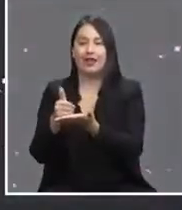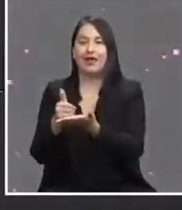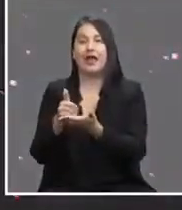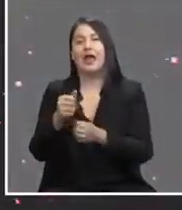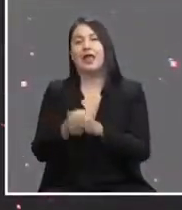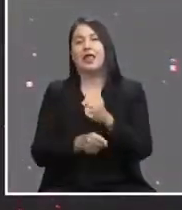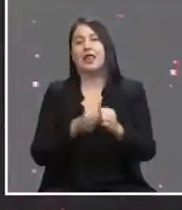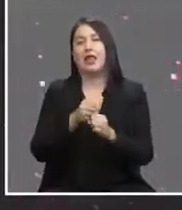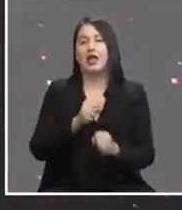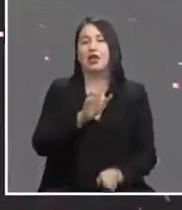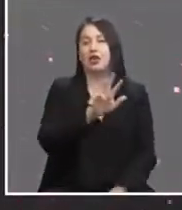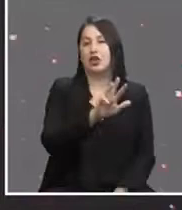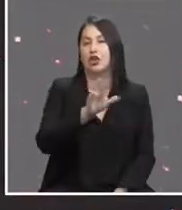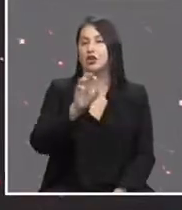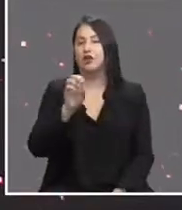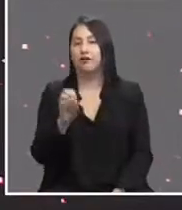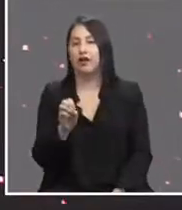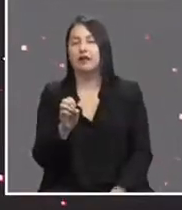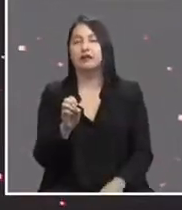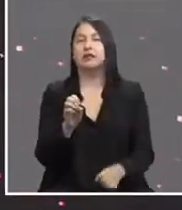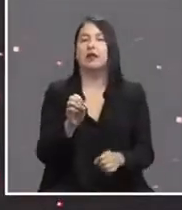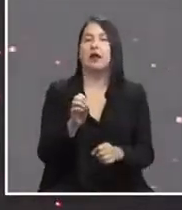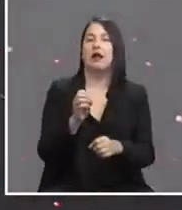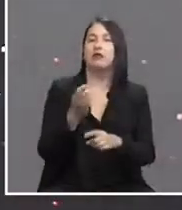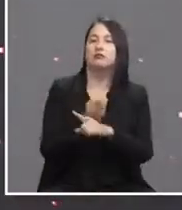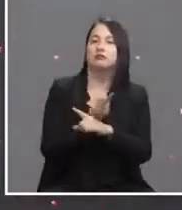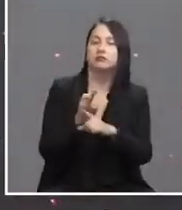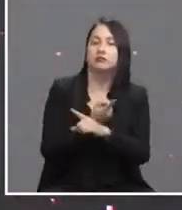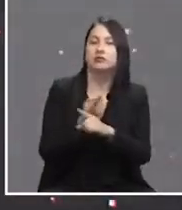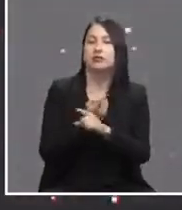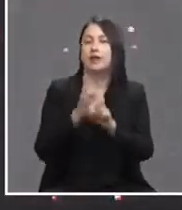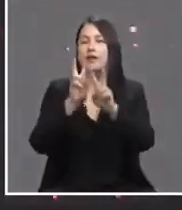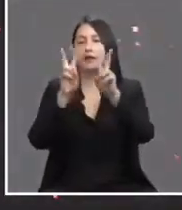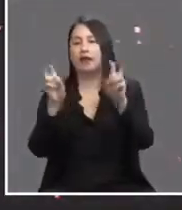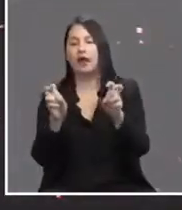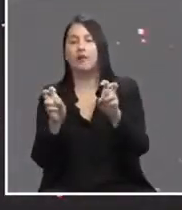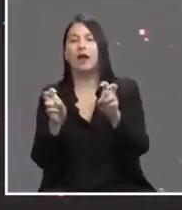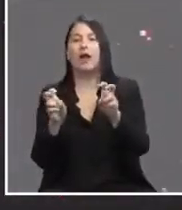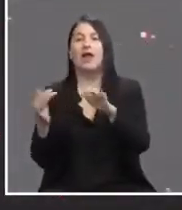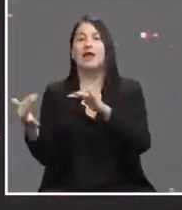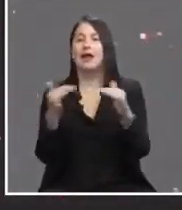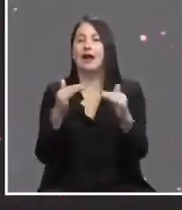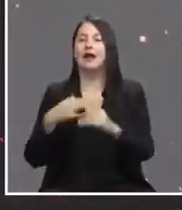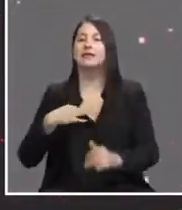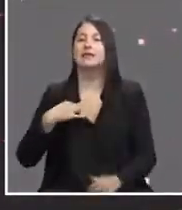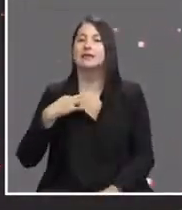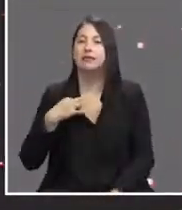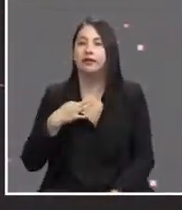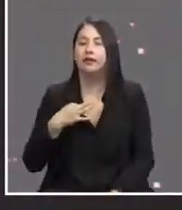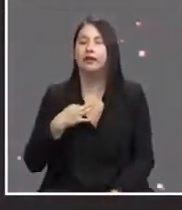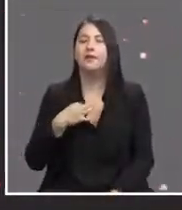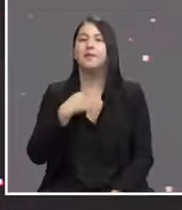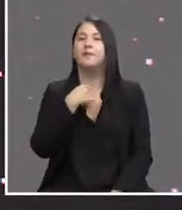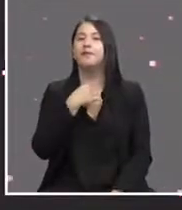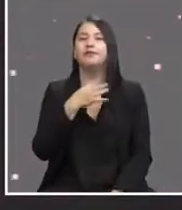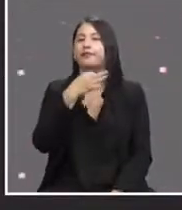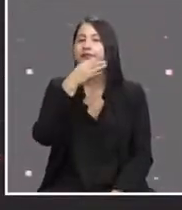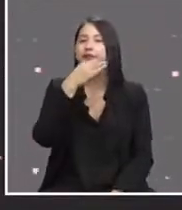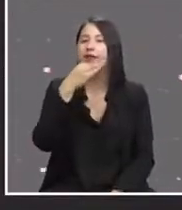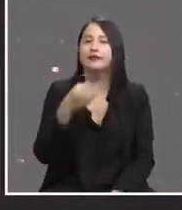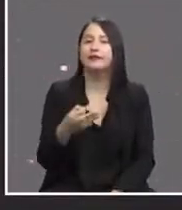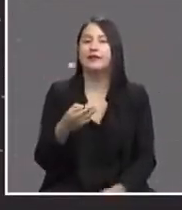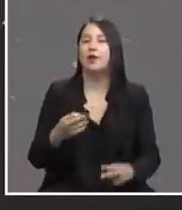those civil wars that we tried to cover, and we spoke about peacemaking, peace building, that kind